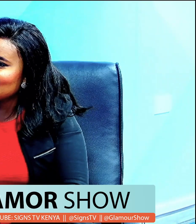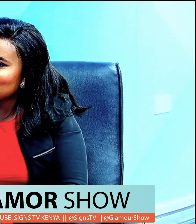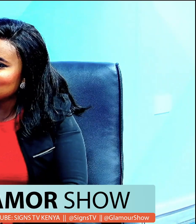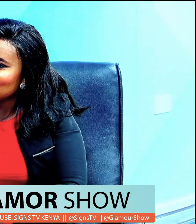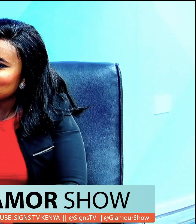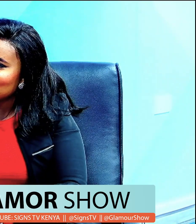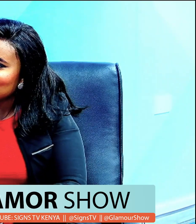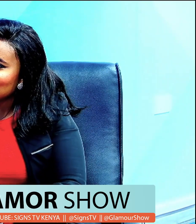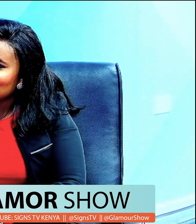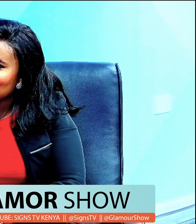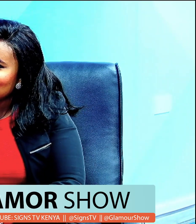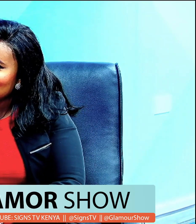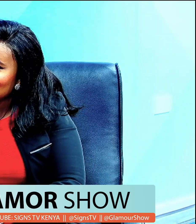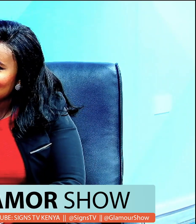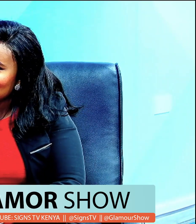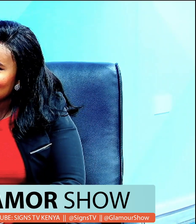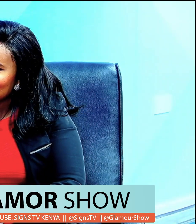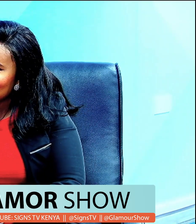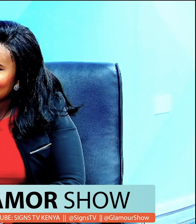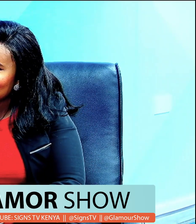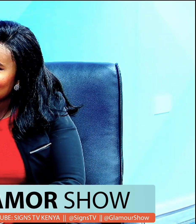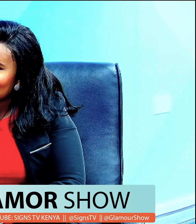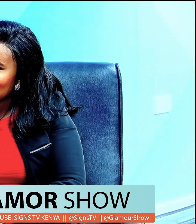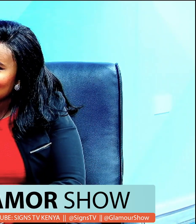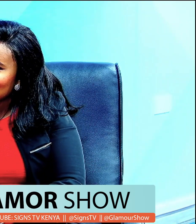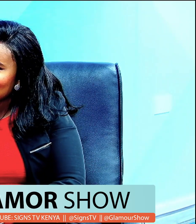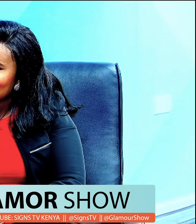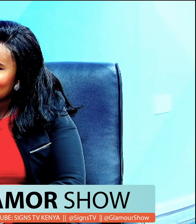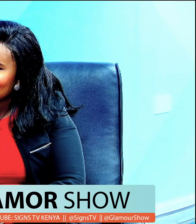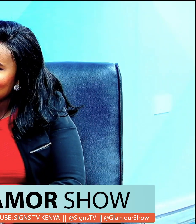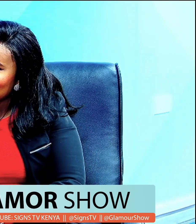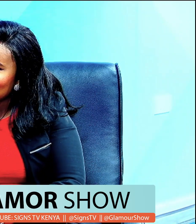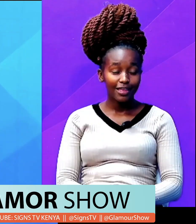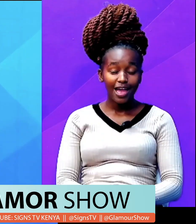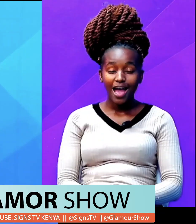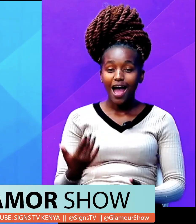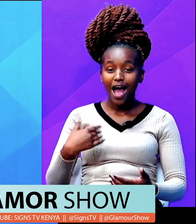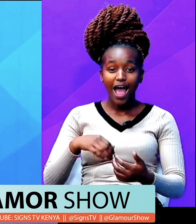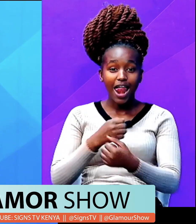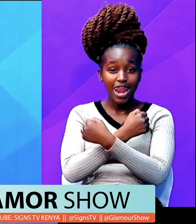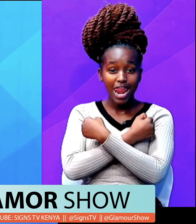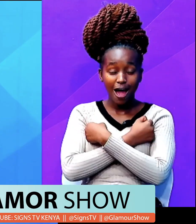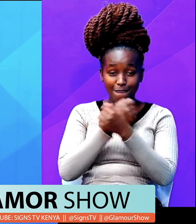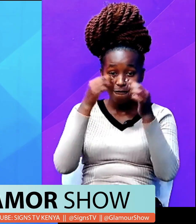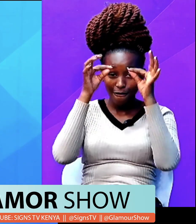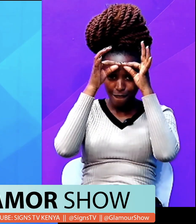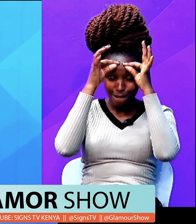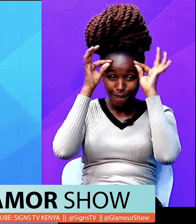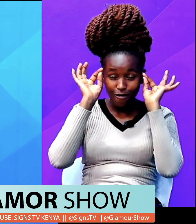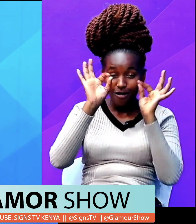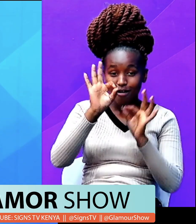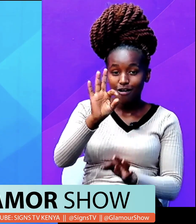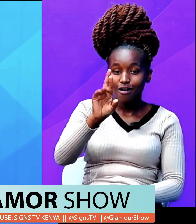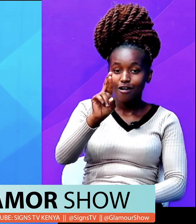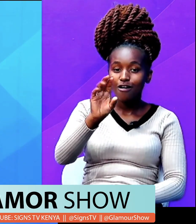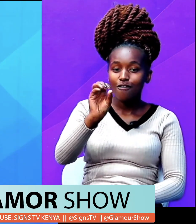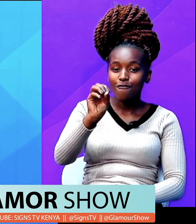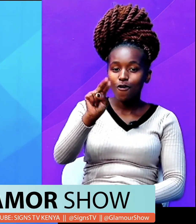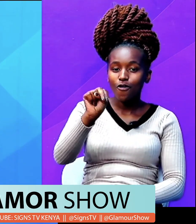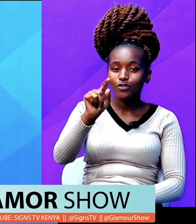day, which ones are the best, which you enjoy doing it? I love frontal. I love frontal